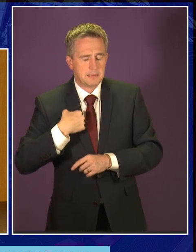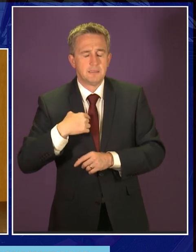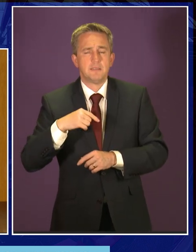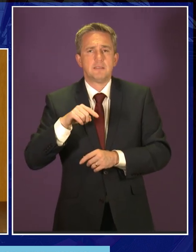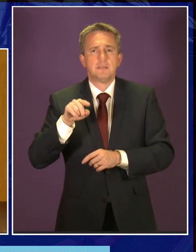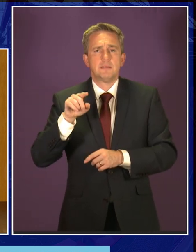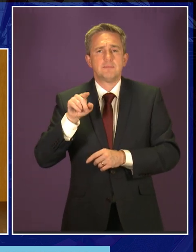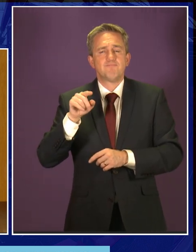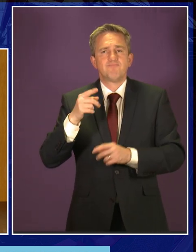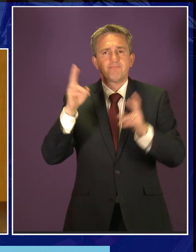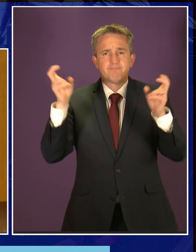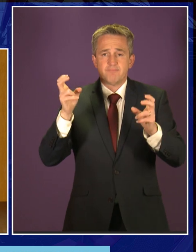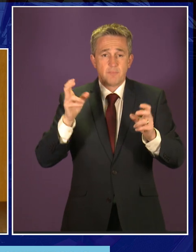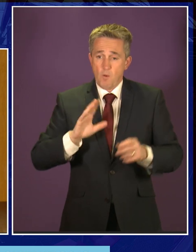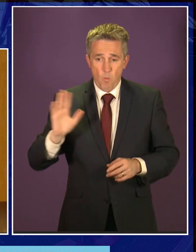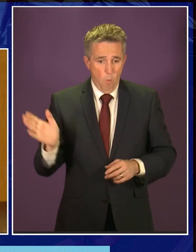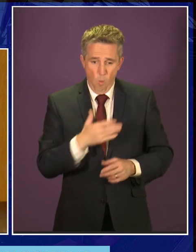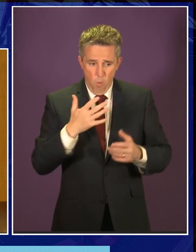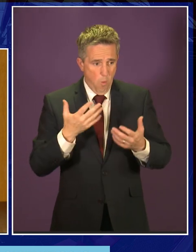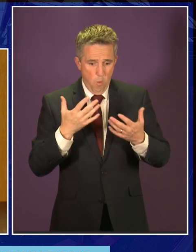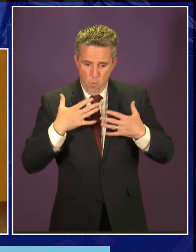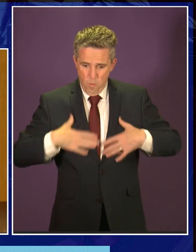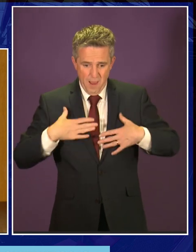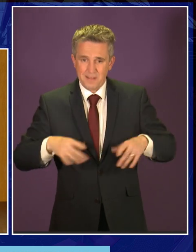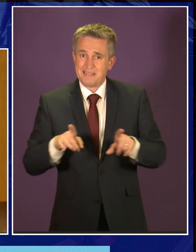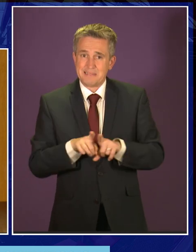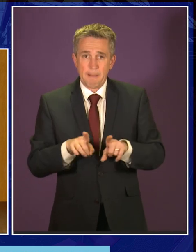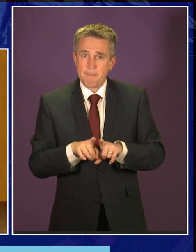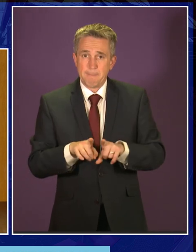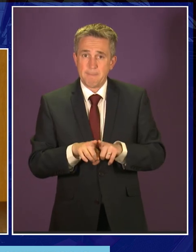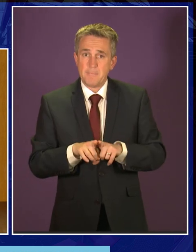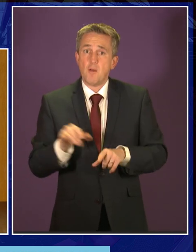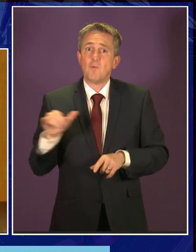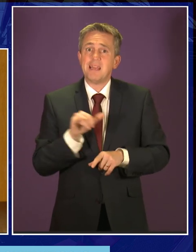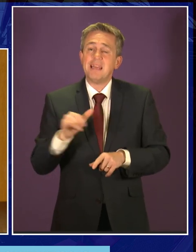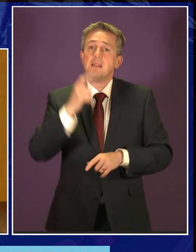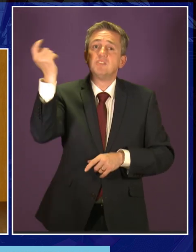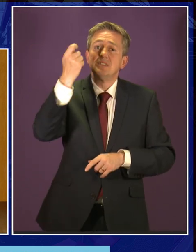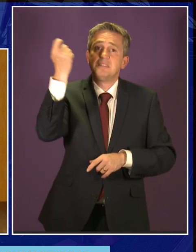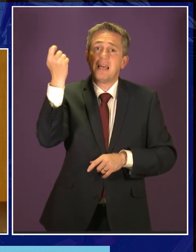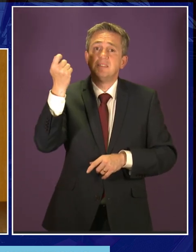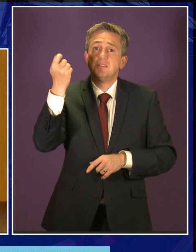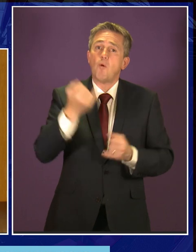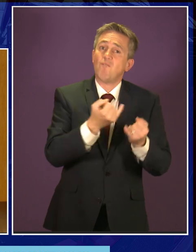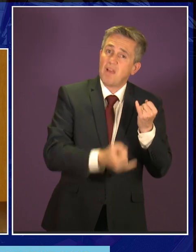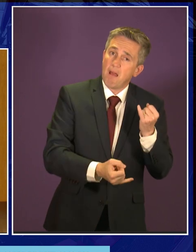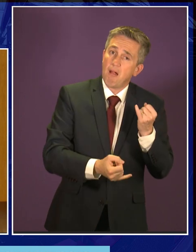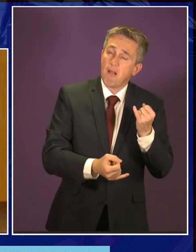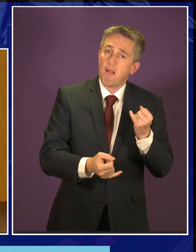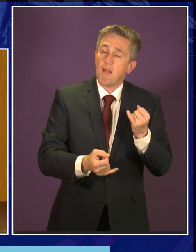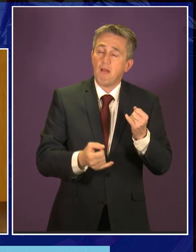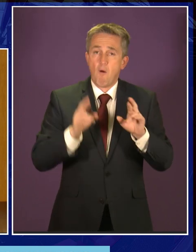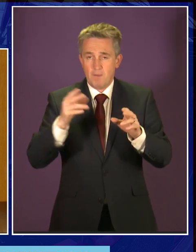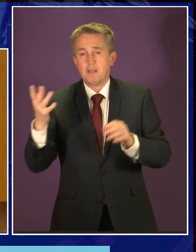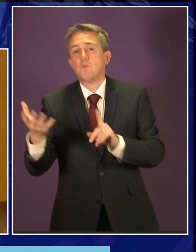he said, "We are all wearing the same garment and together we sink or float." And in that spirit, I would like to